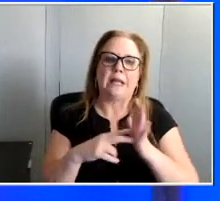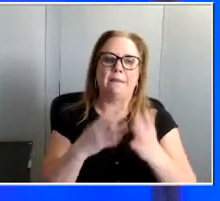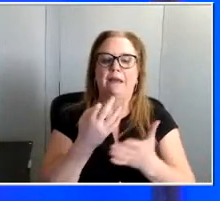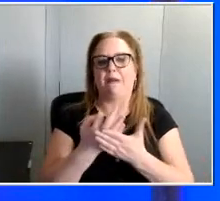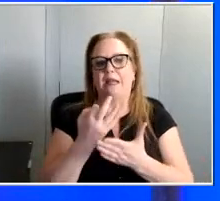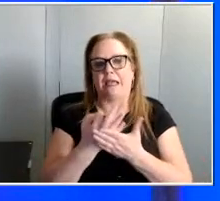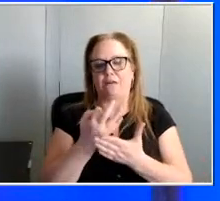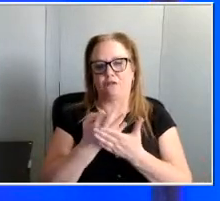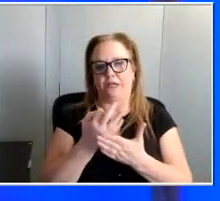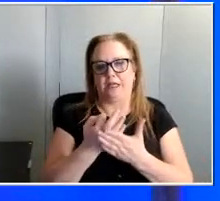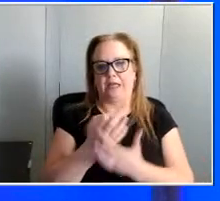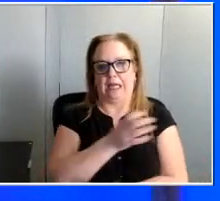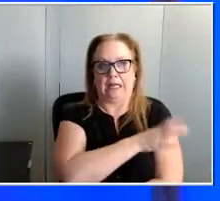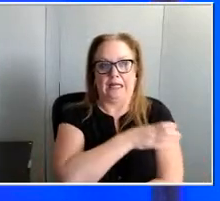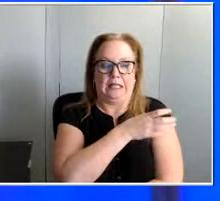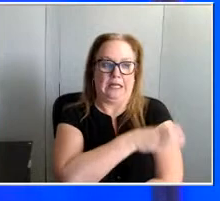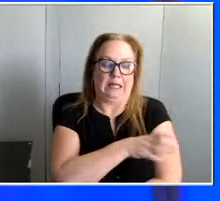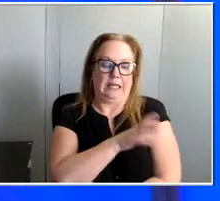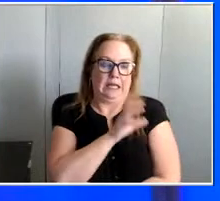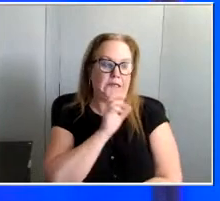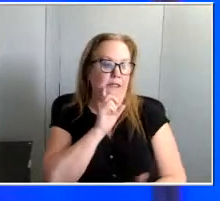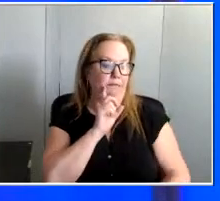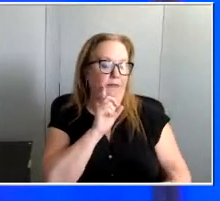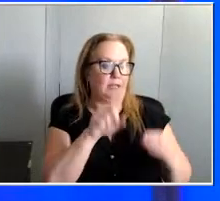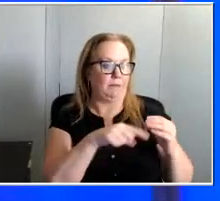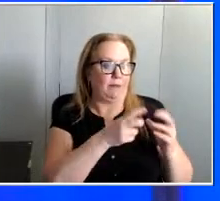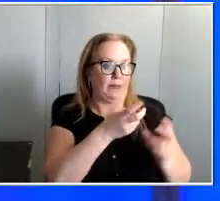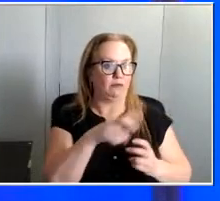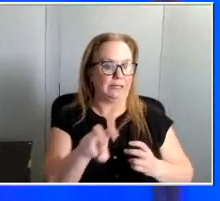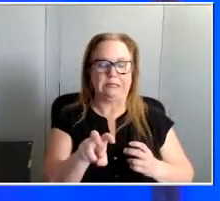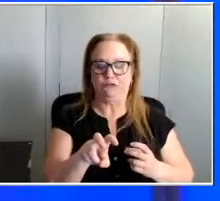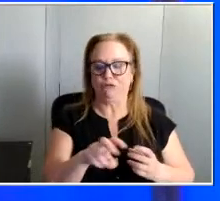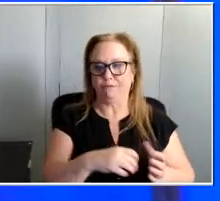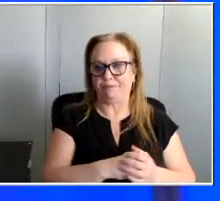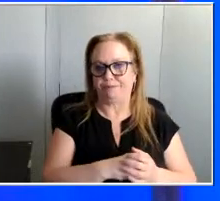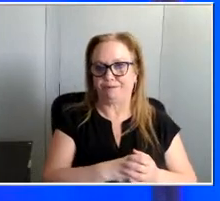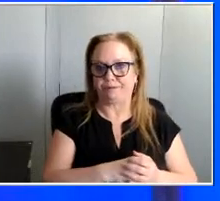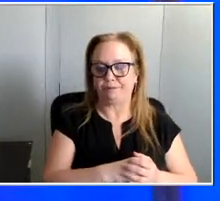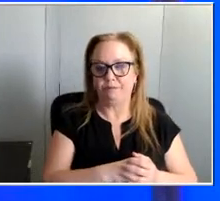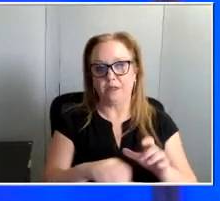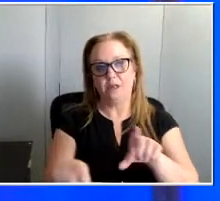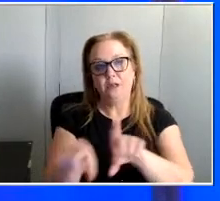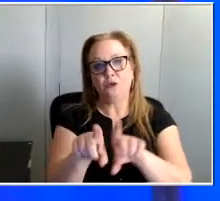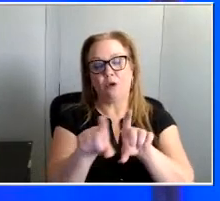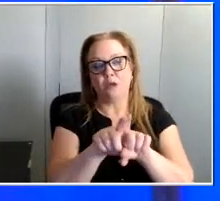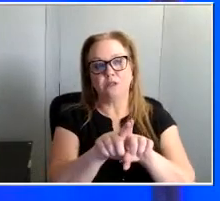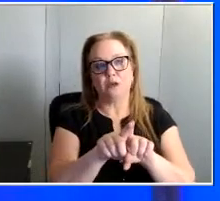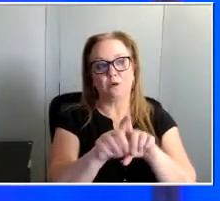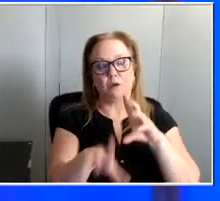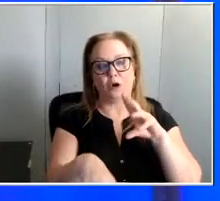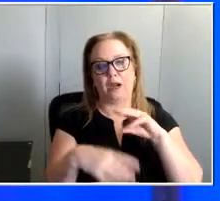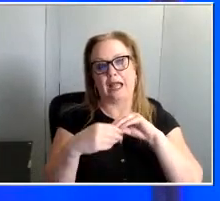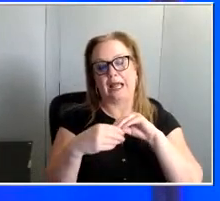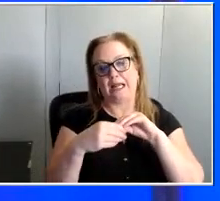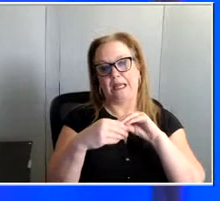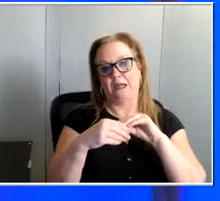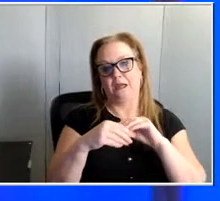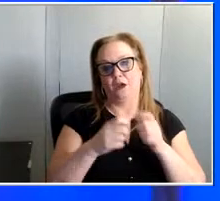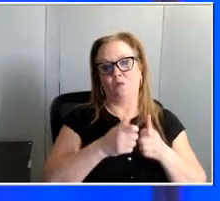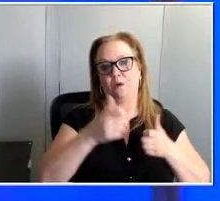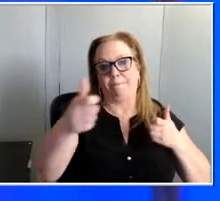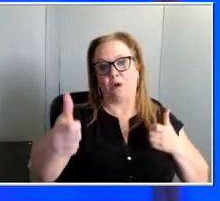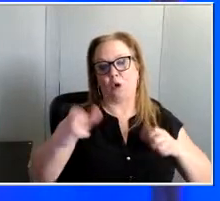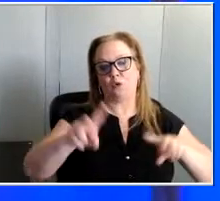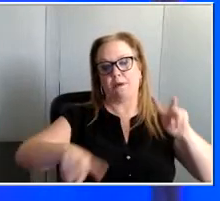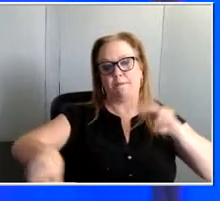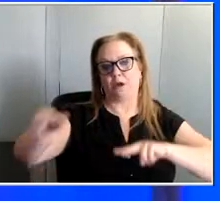and clinically as they consider such a transition. So in addition to that, we're adding some remote patient monitoring for